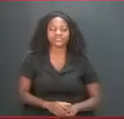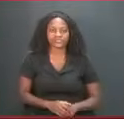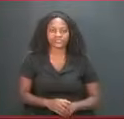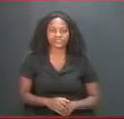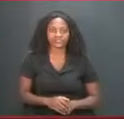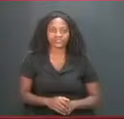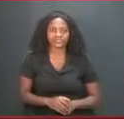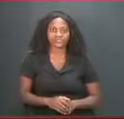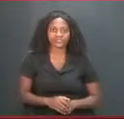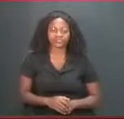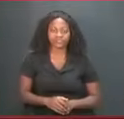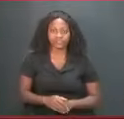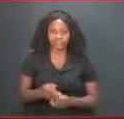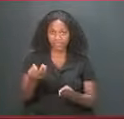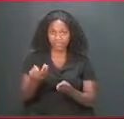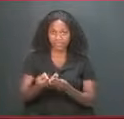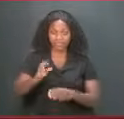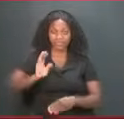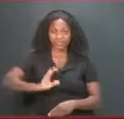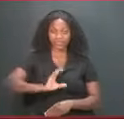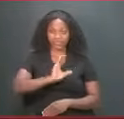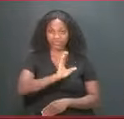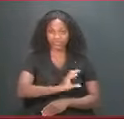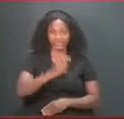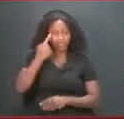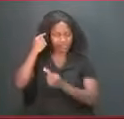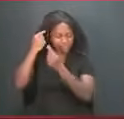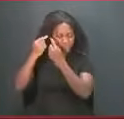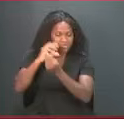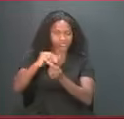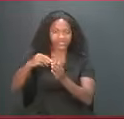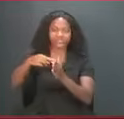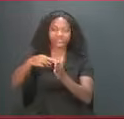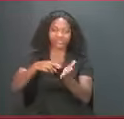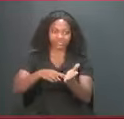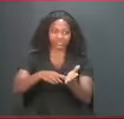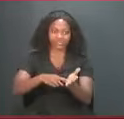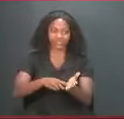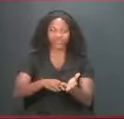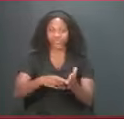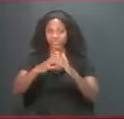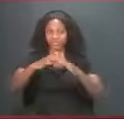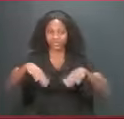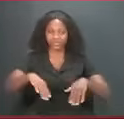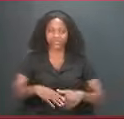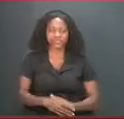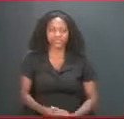Committee on Finance for consideration and report to the House.